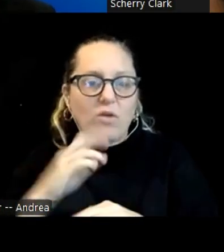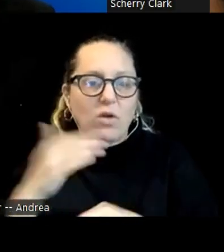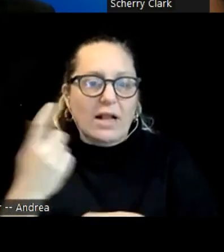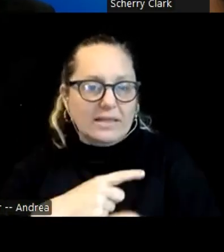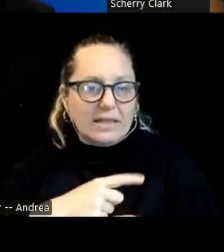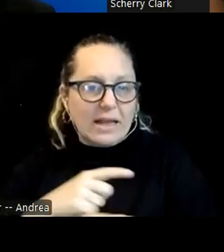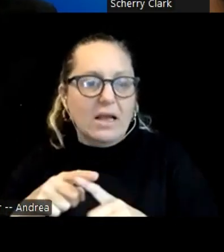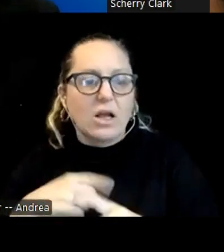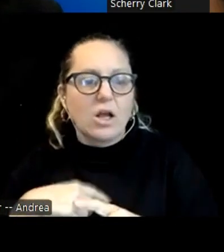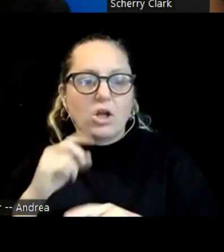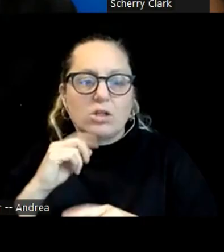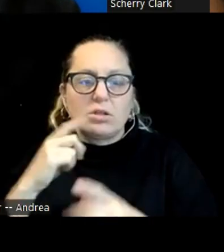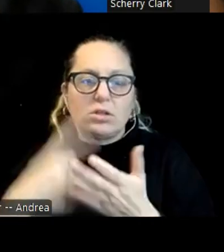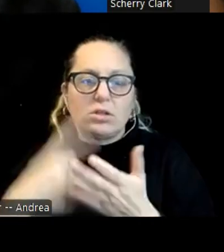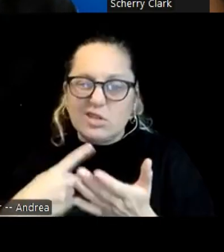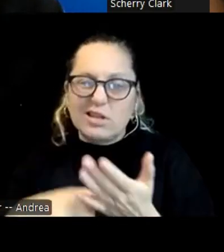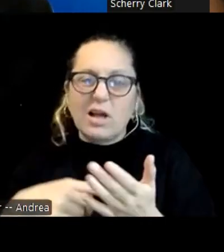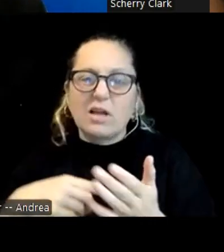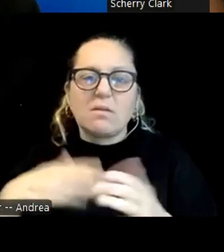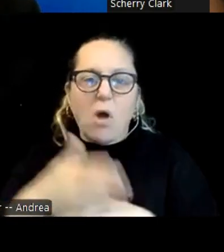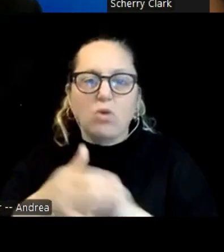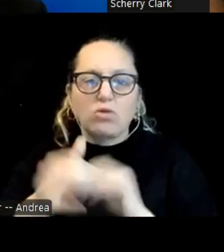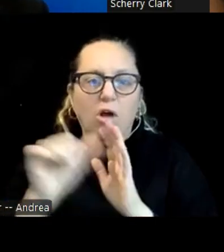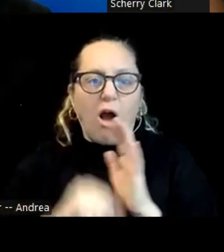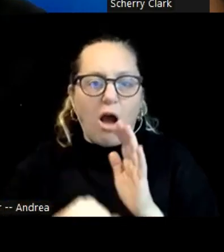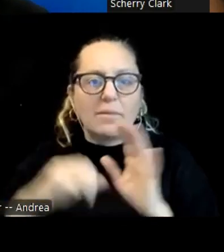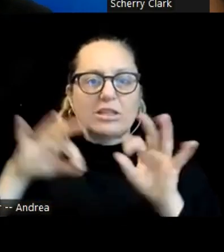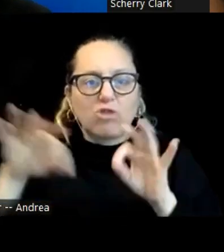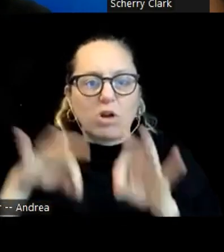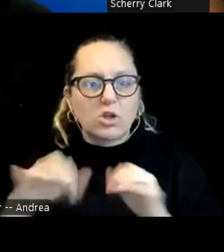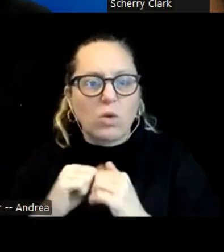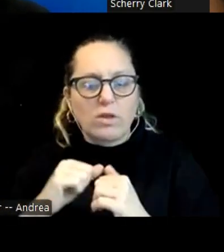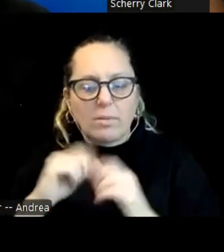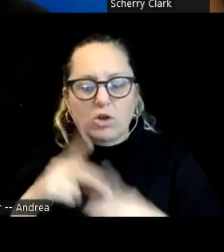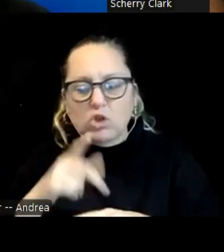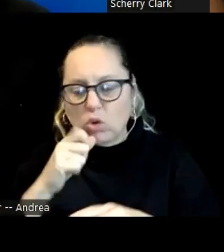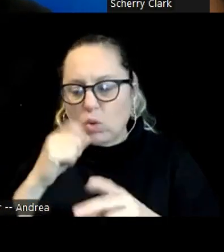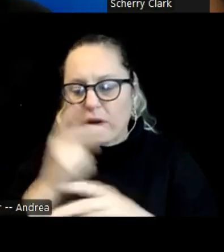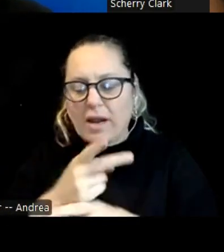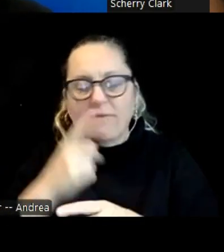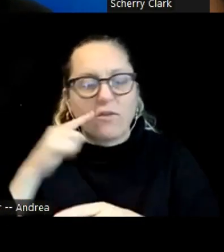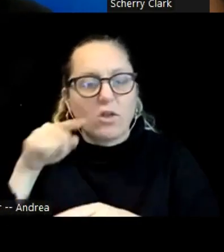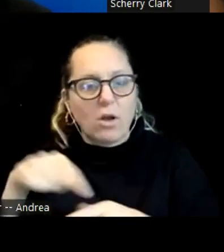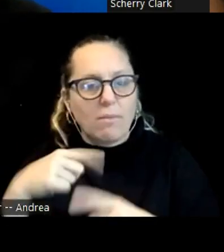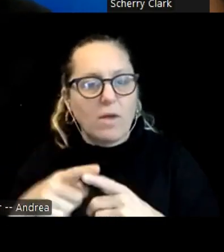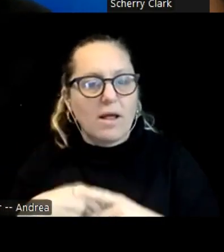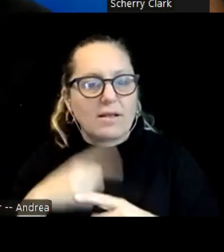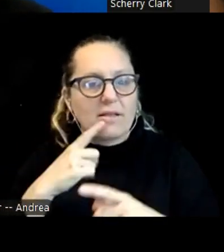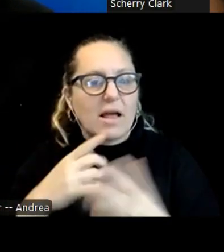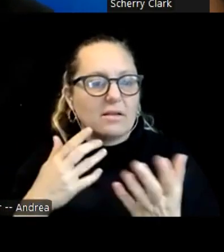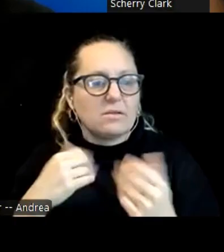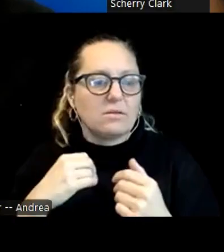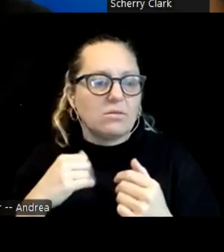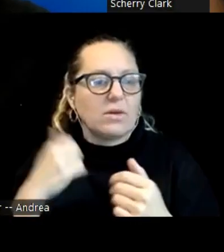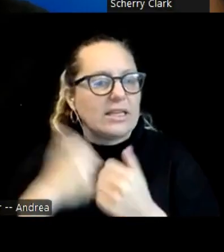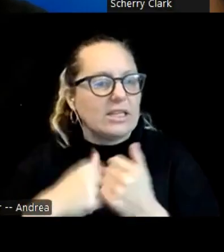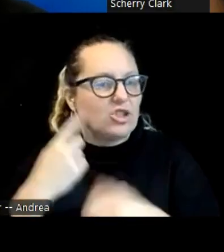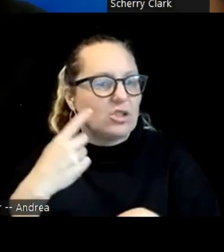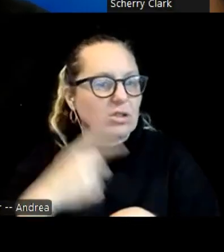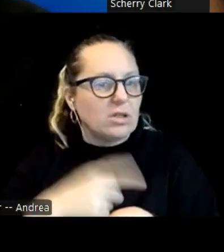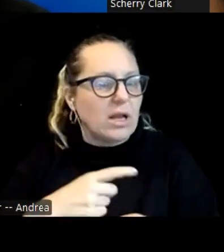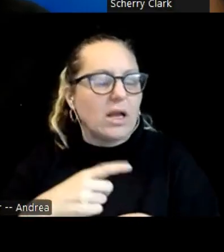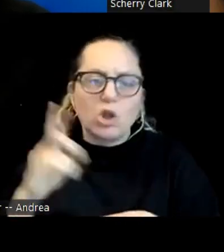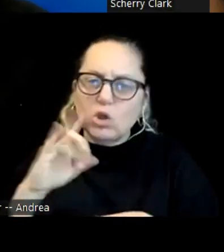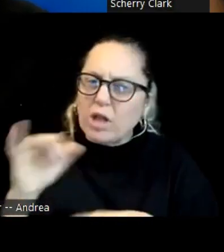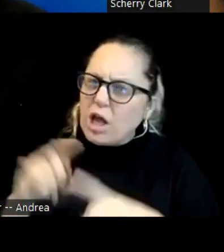over post-op instructions with their caregivers. And that's pretty much what, each day looks like for us. When